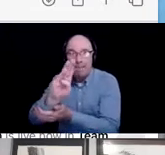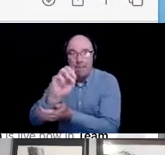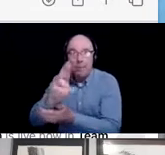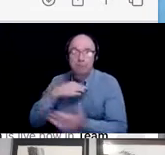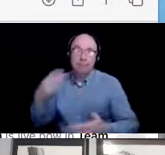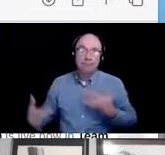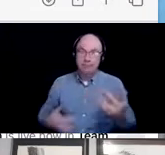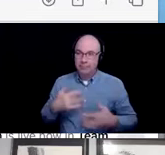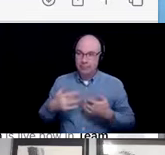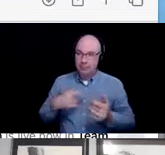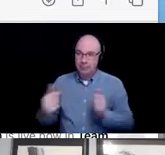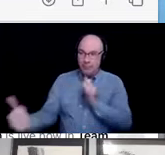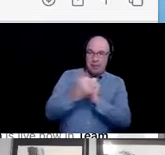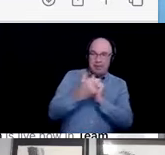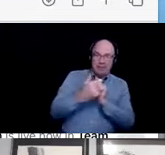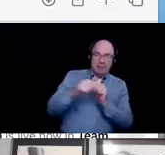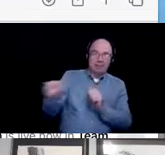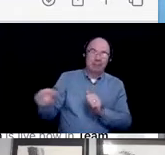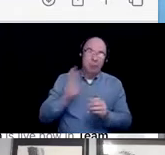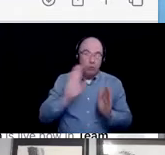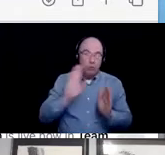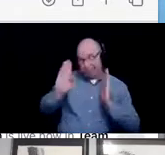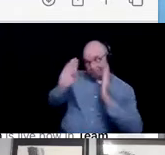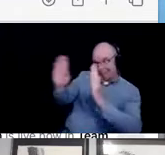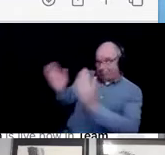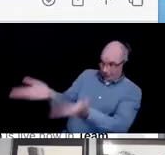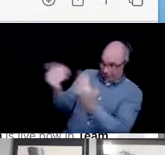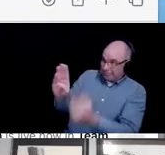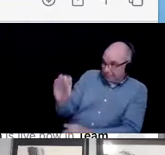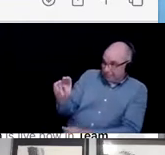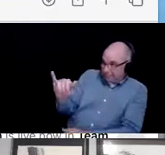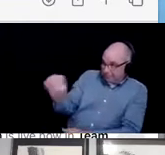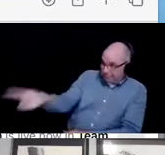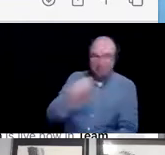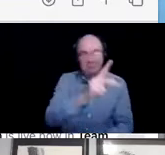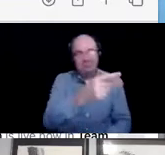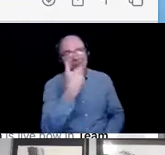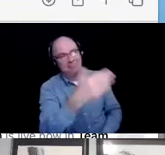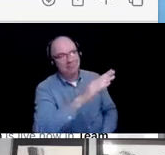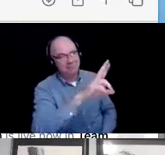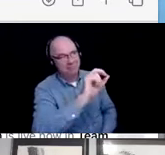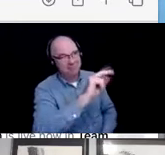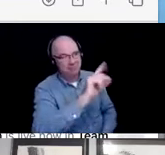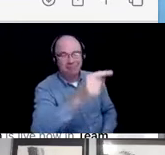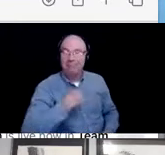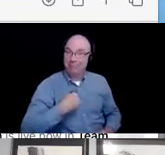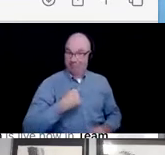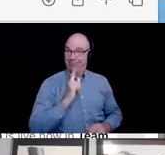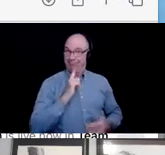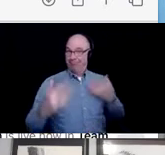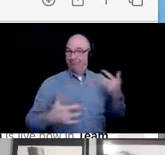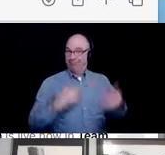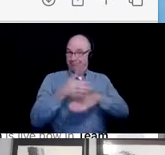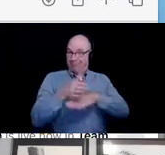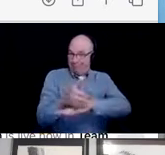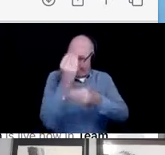the time to be with us tonight. So let's give them our attention. Go ahead, Bonnie. Thanks, Brenda. I am so excited to share